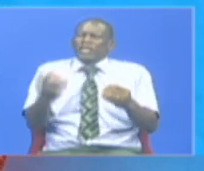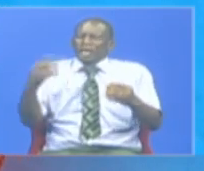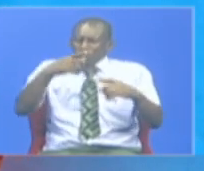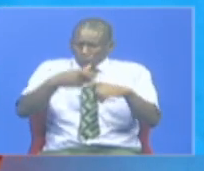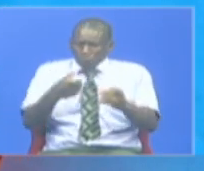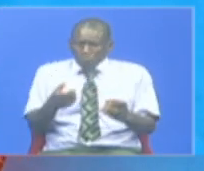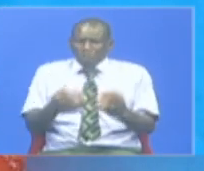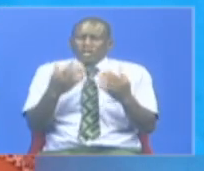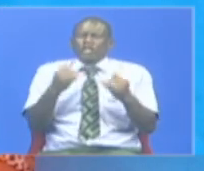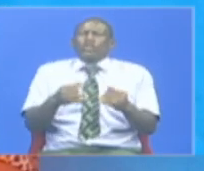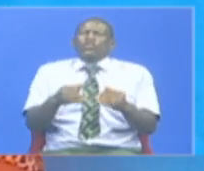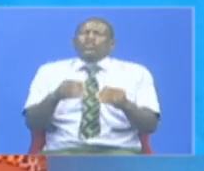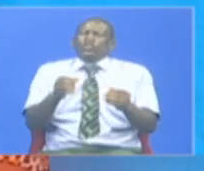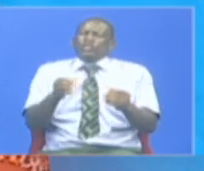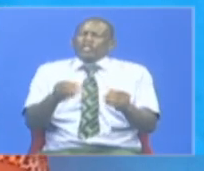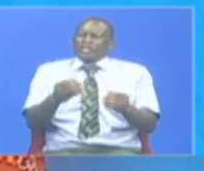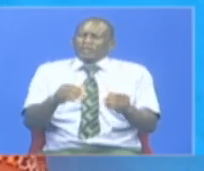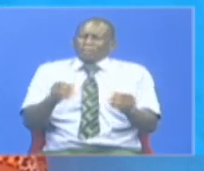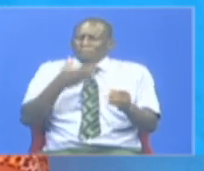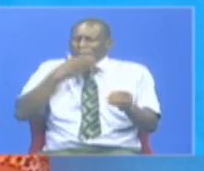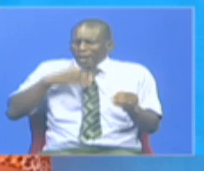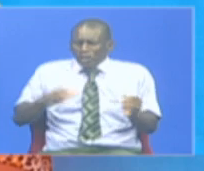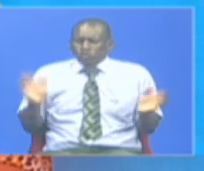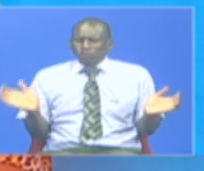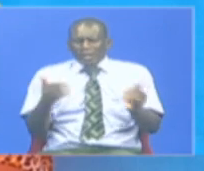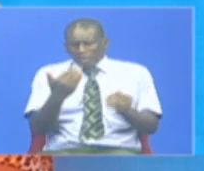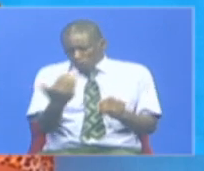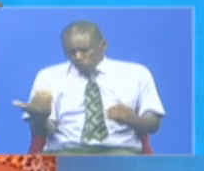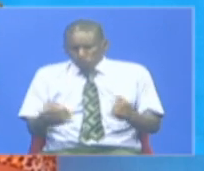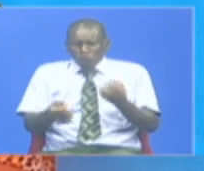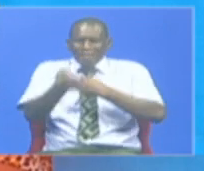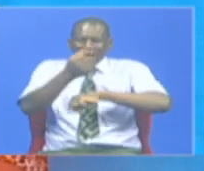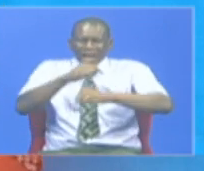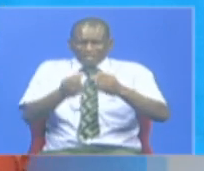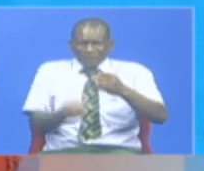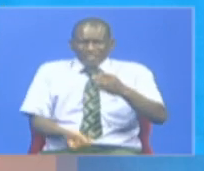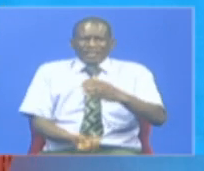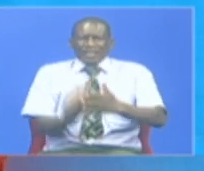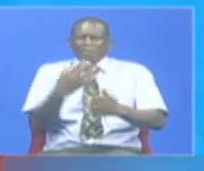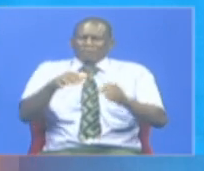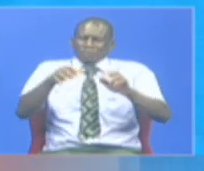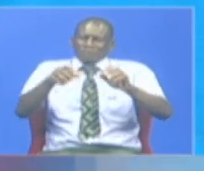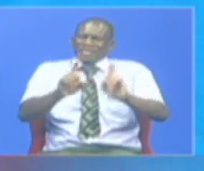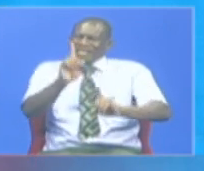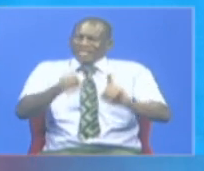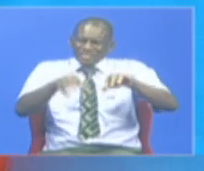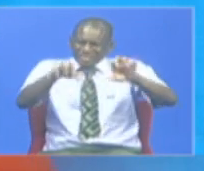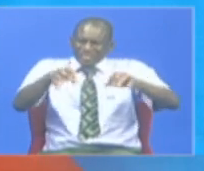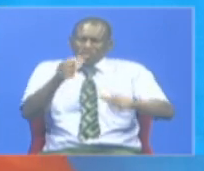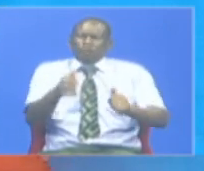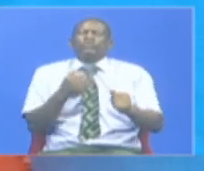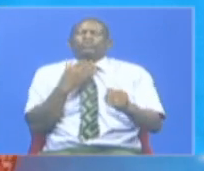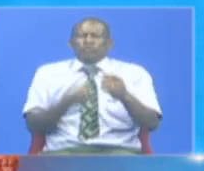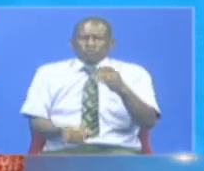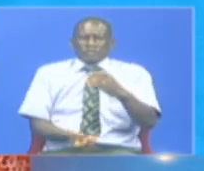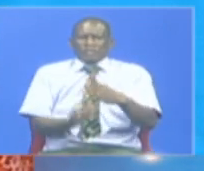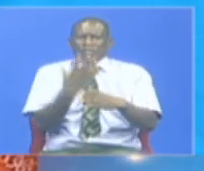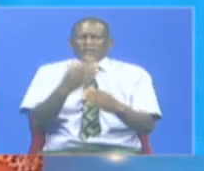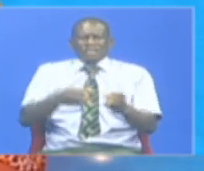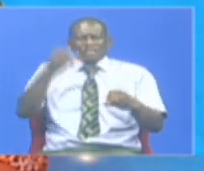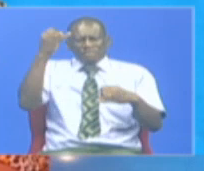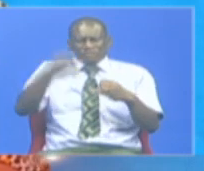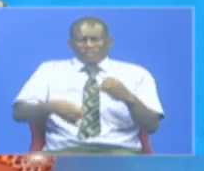also be encouraged to play an active role in setting up these kitchen gardens that we are about to establish.